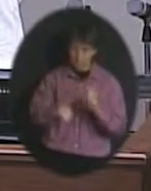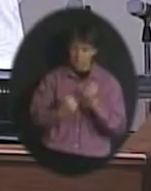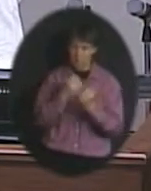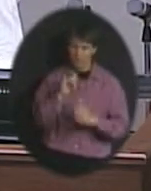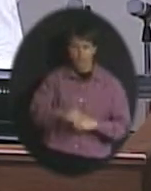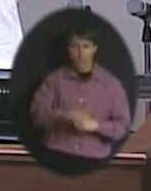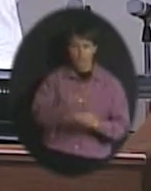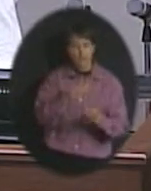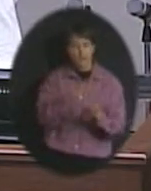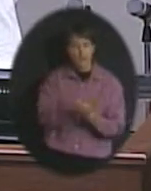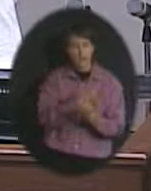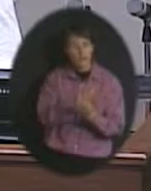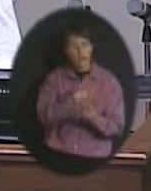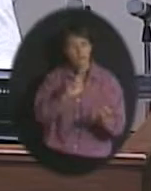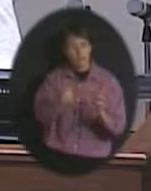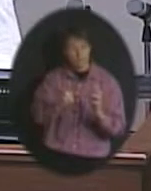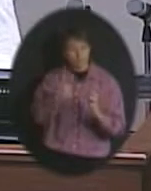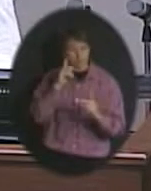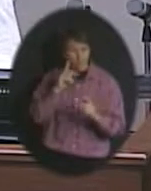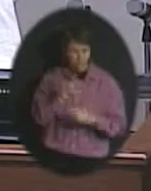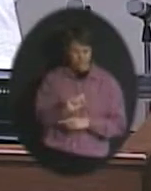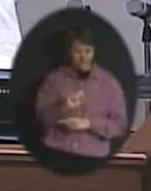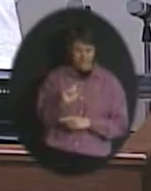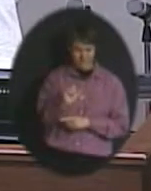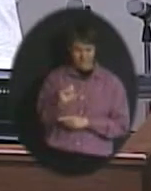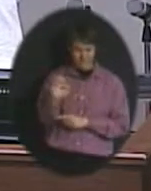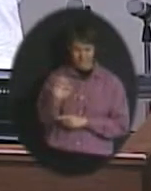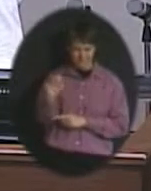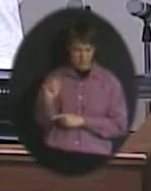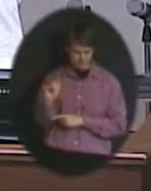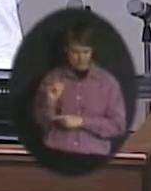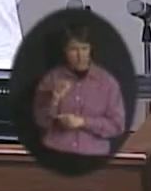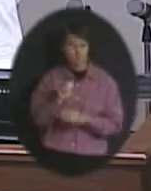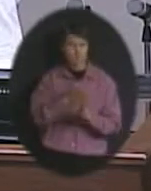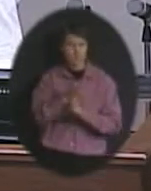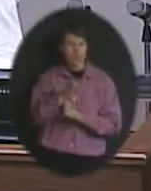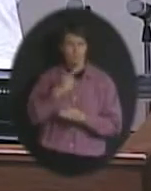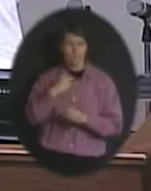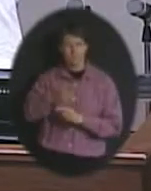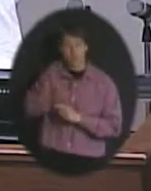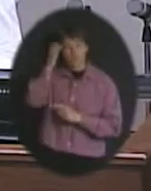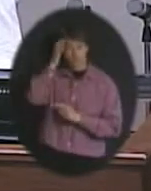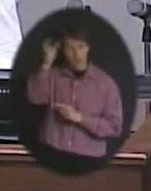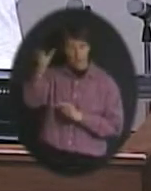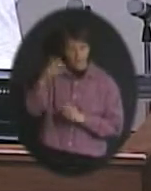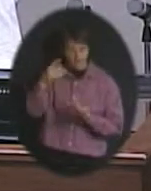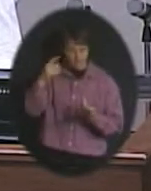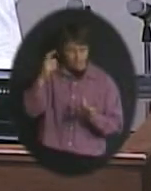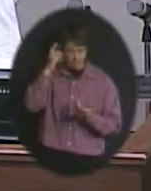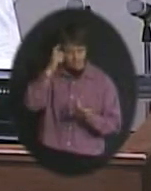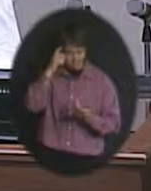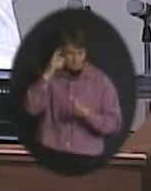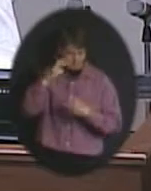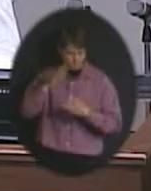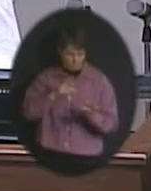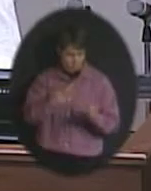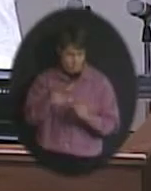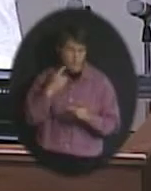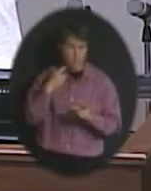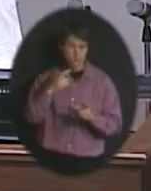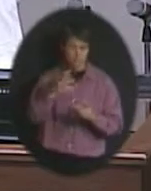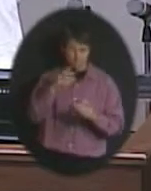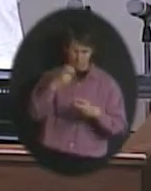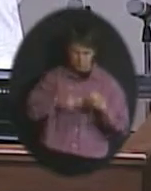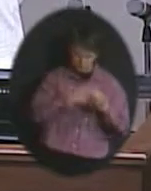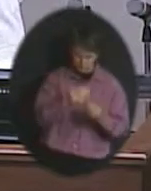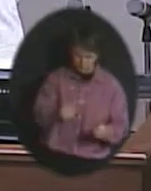preparation is supported through the STEM strands that we've already talked about, cognitive preparation through problem solving and application of